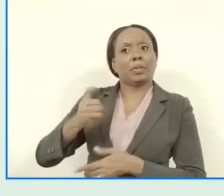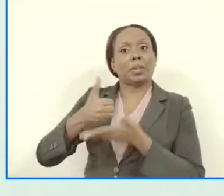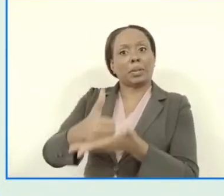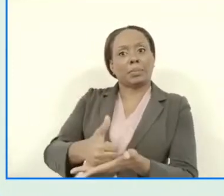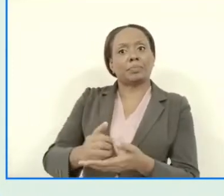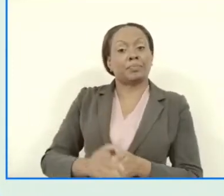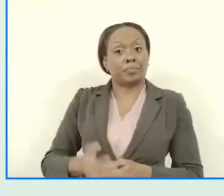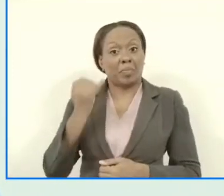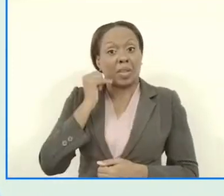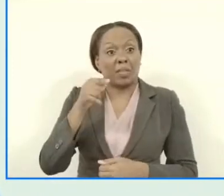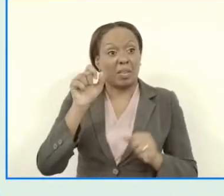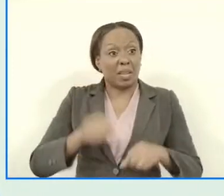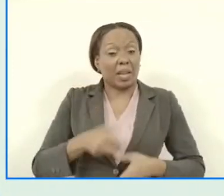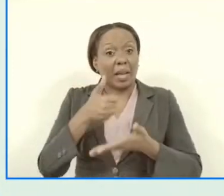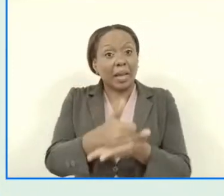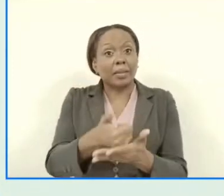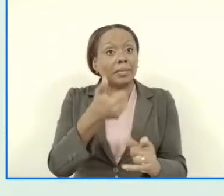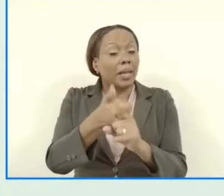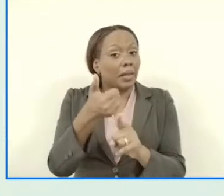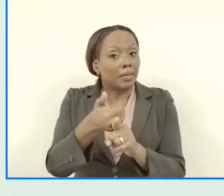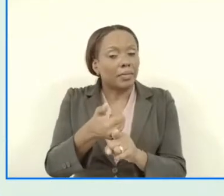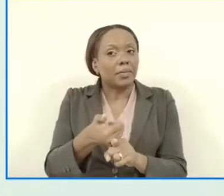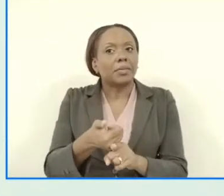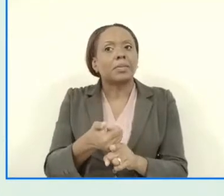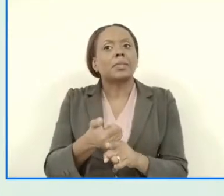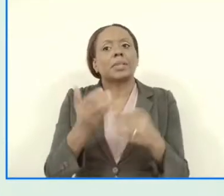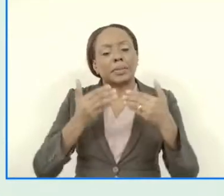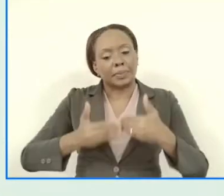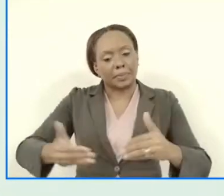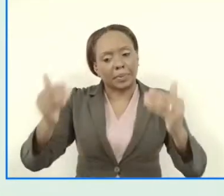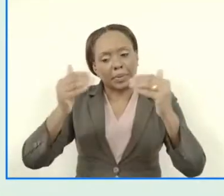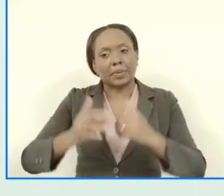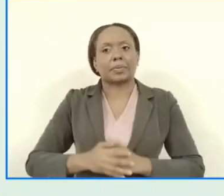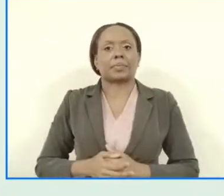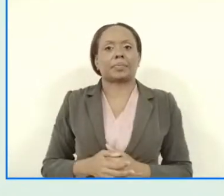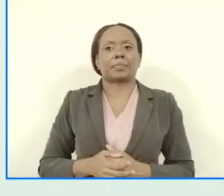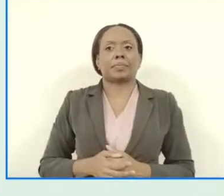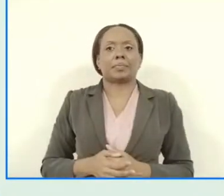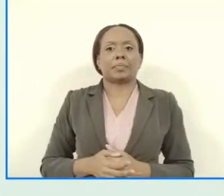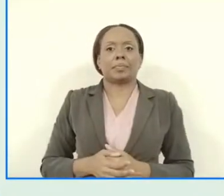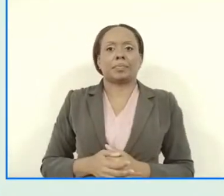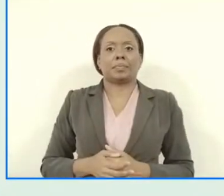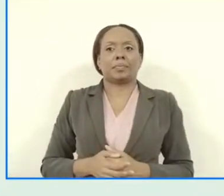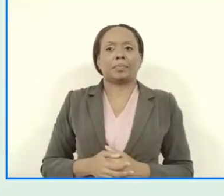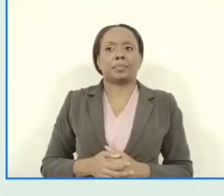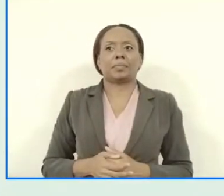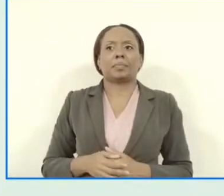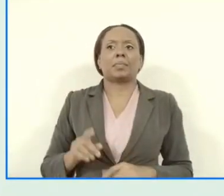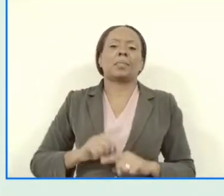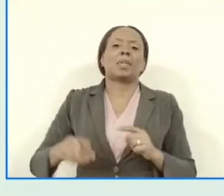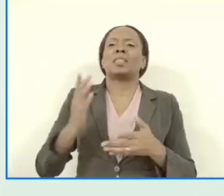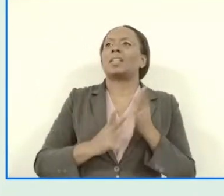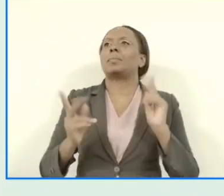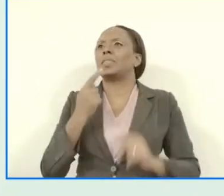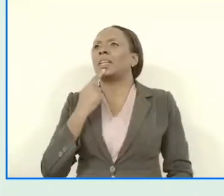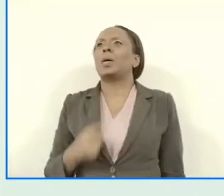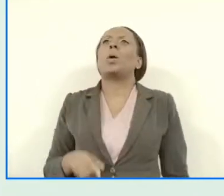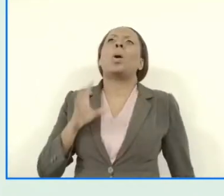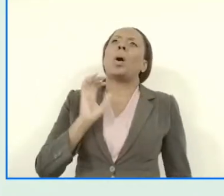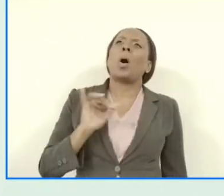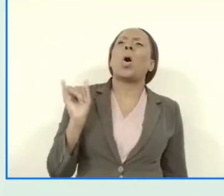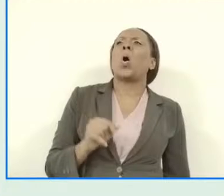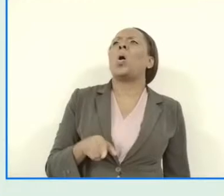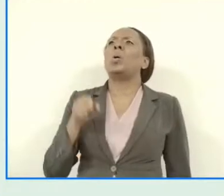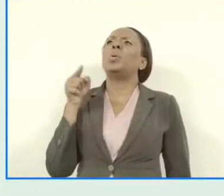to help yourself, then we're going to ask you to do so. But there are some persons who fall before that line that the government has to take responsibility